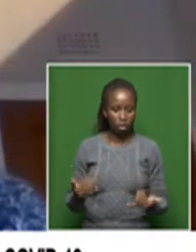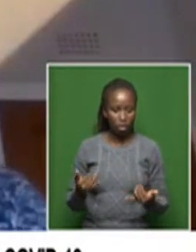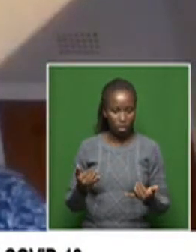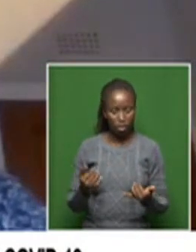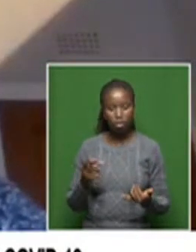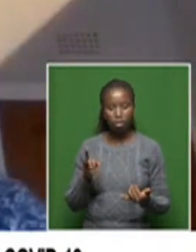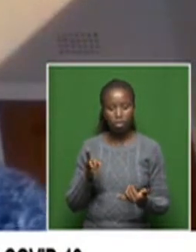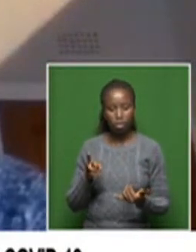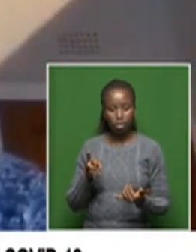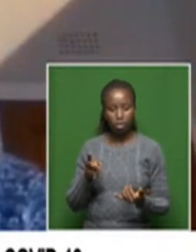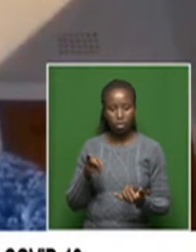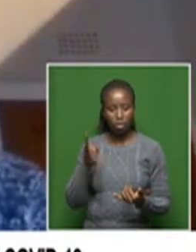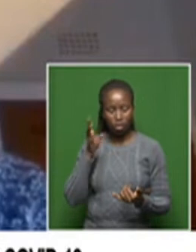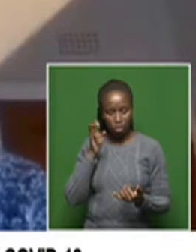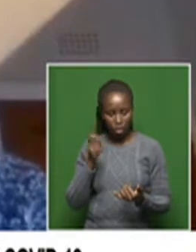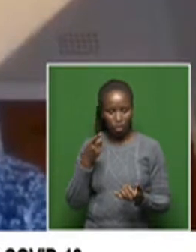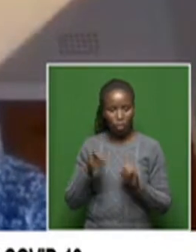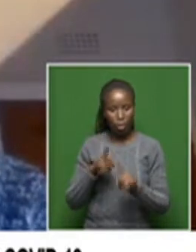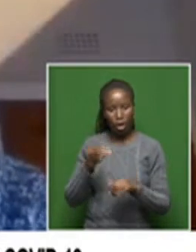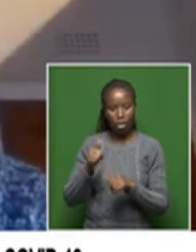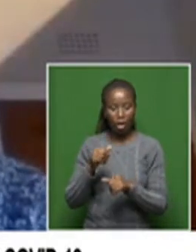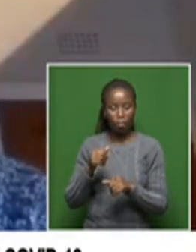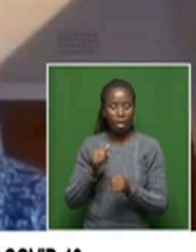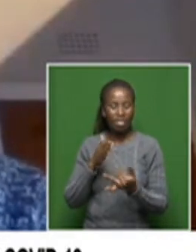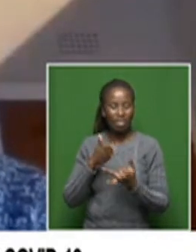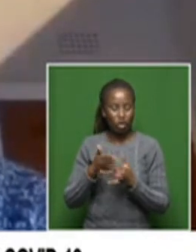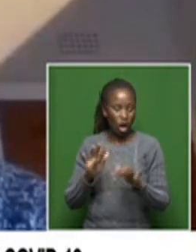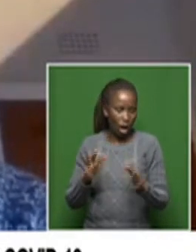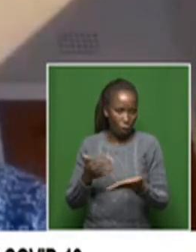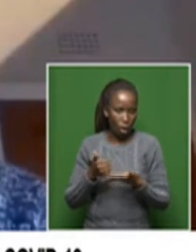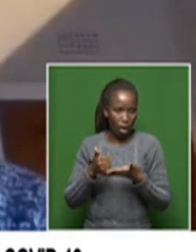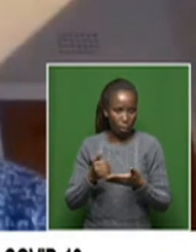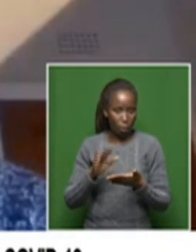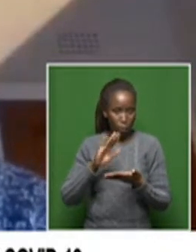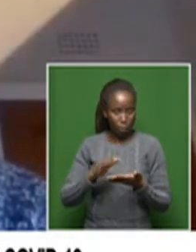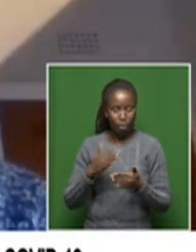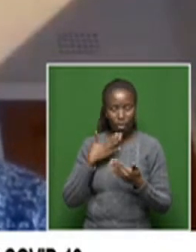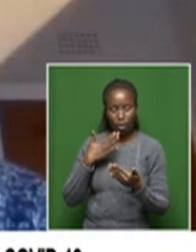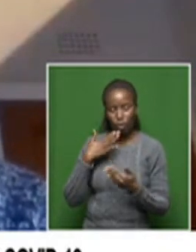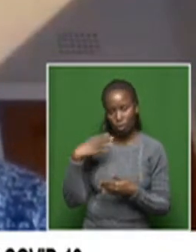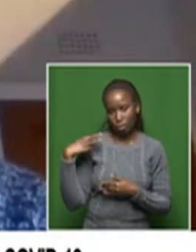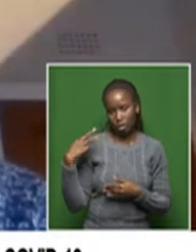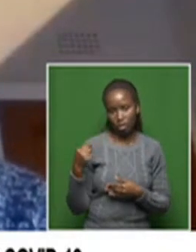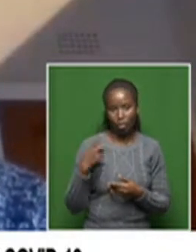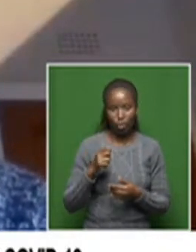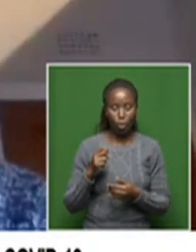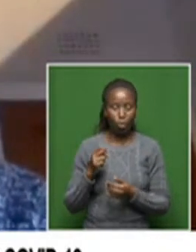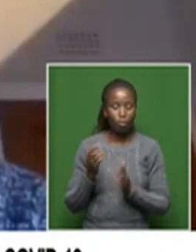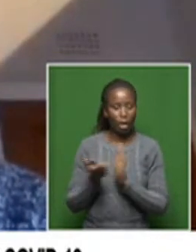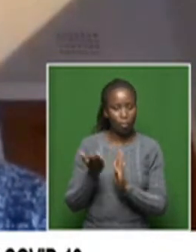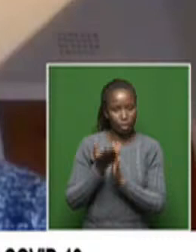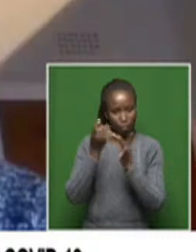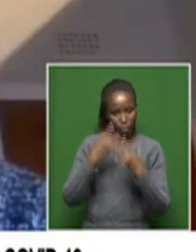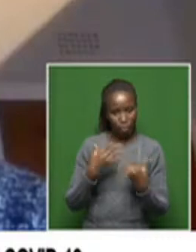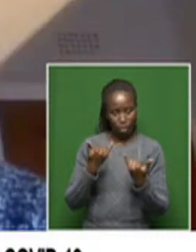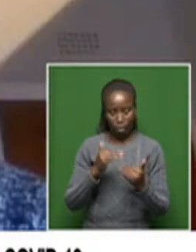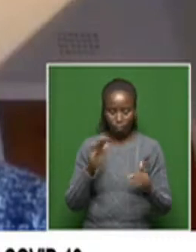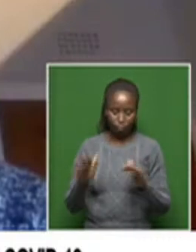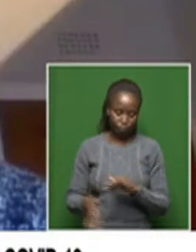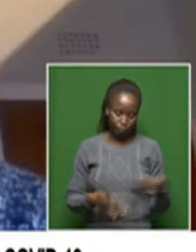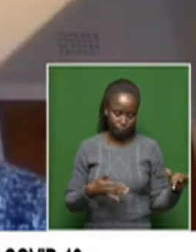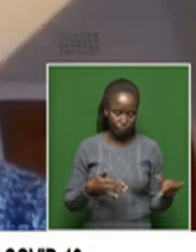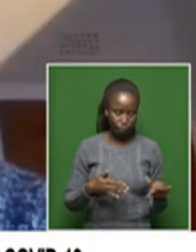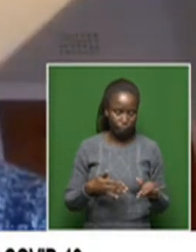to the non-pharmaceutical interventions. Thank you, Minister, for that update. I'd like to invite Dr. Nicholas